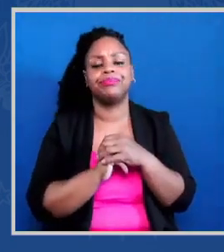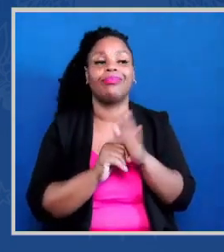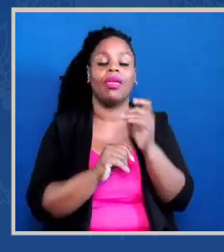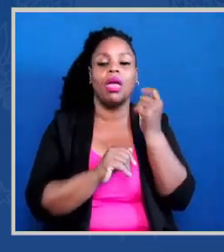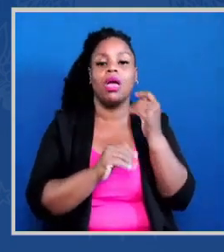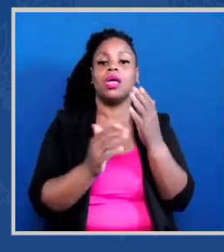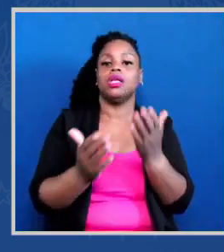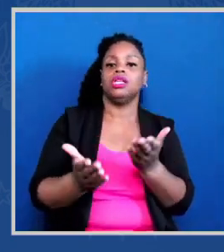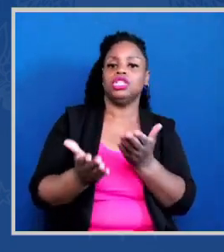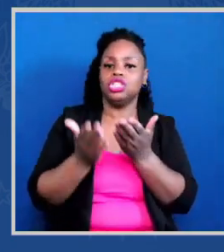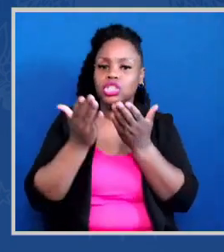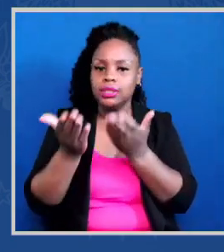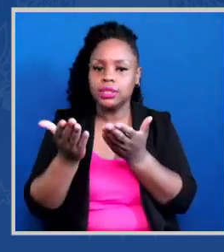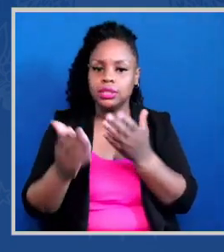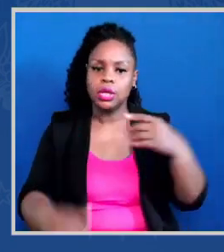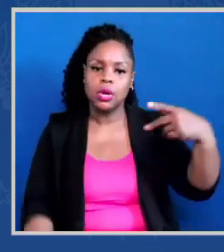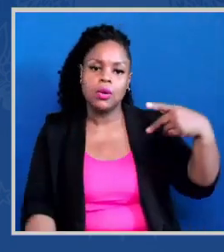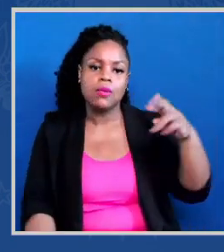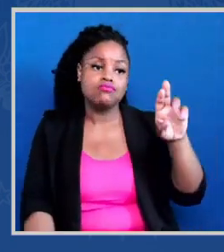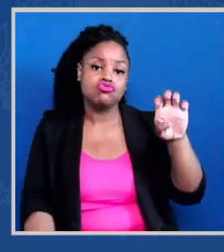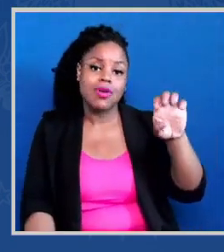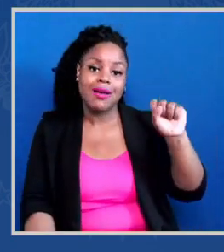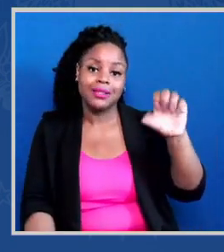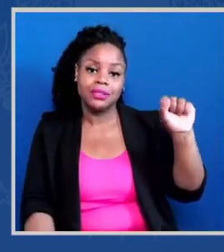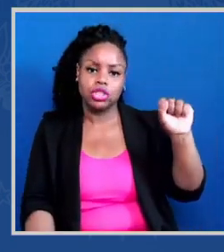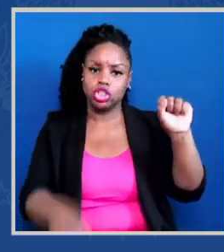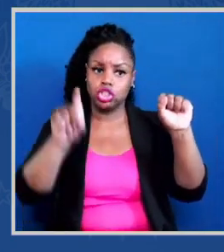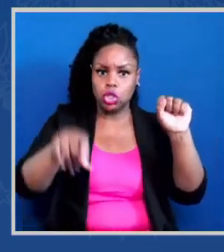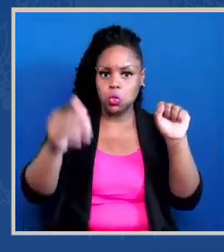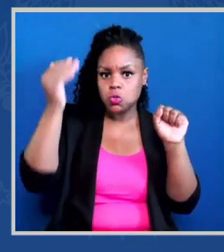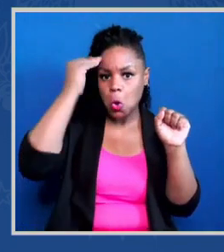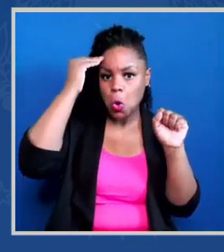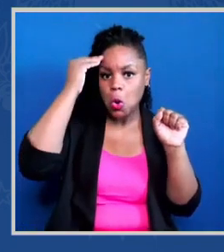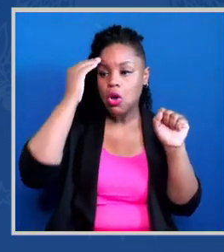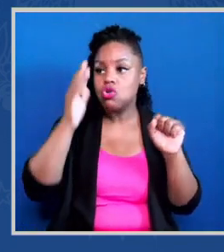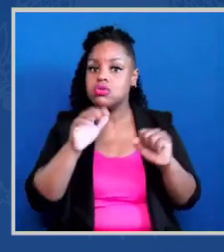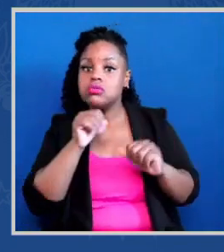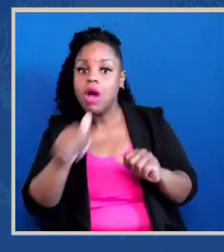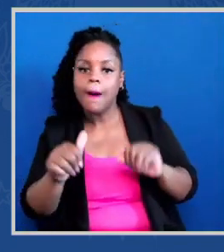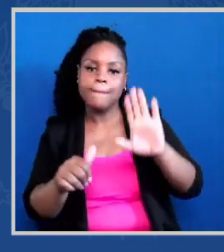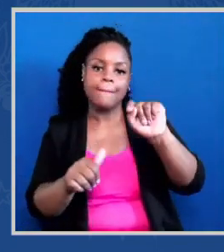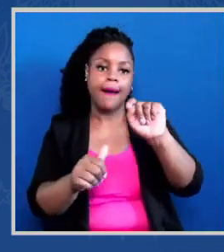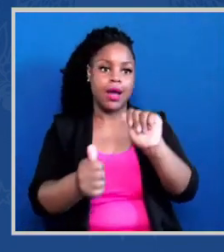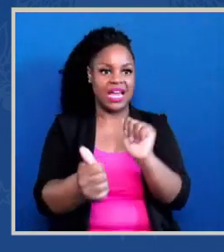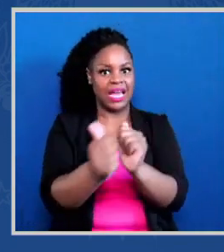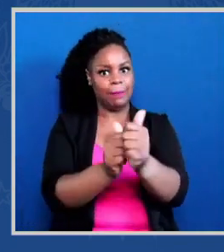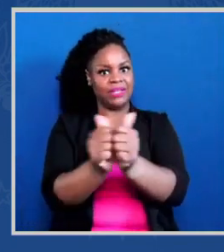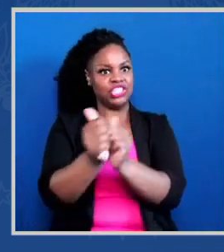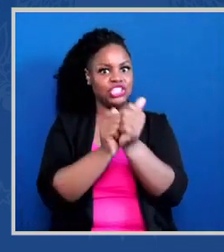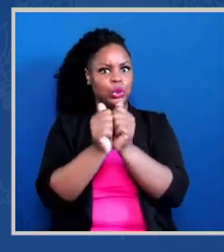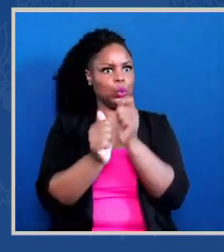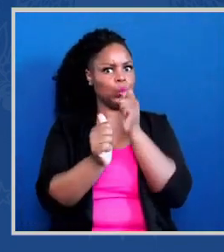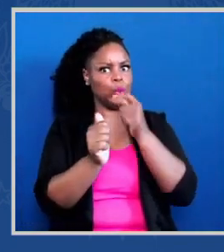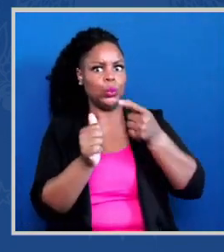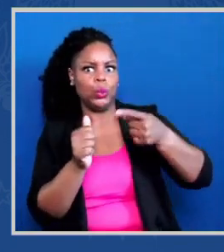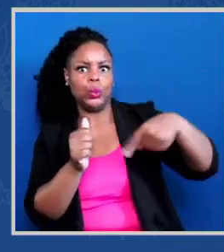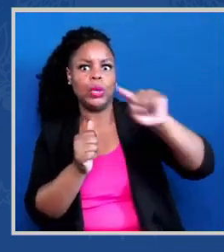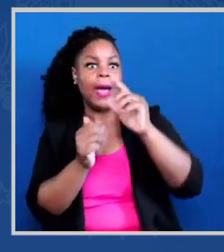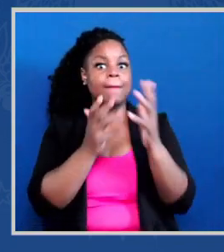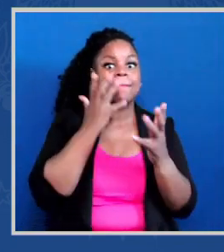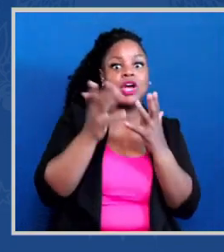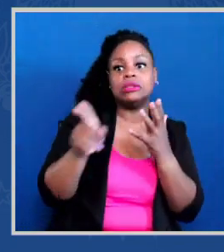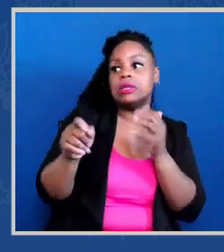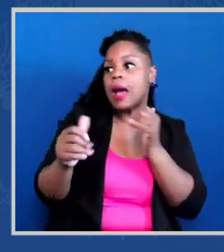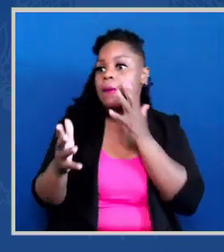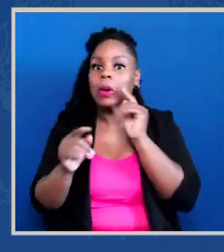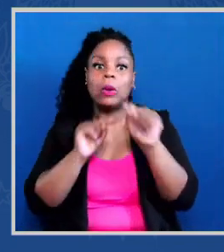not know, but this is not a contest about who can do better in front of a press conference or try to embarrass each other. It's about